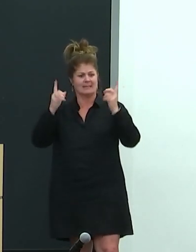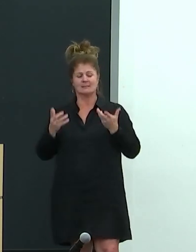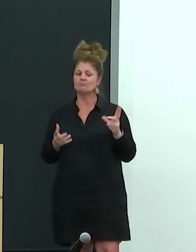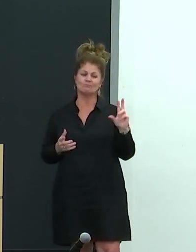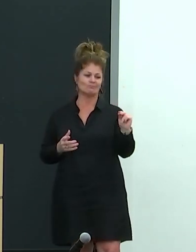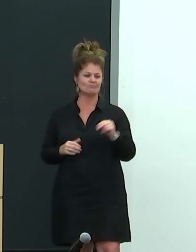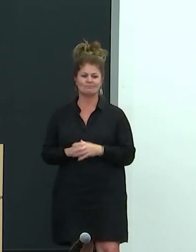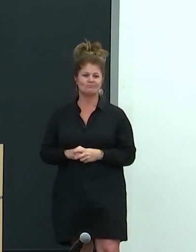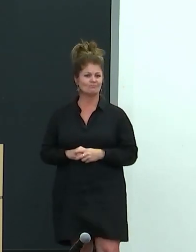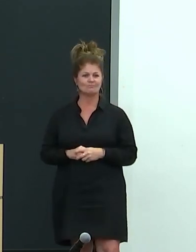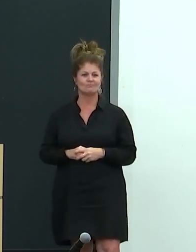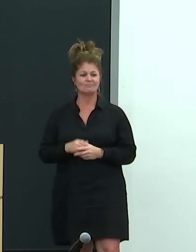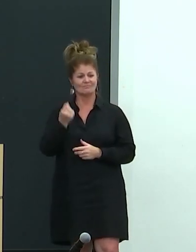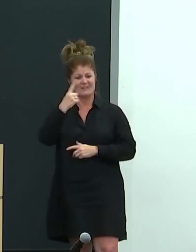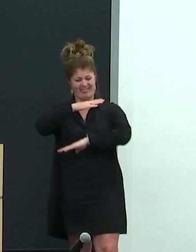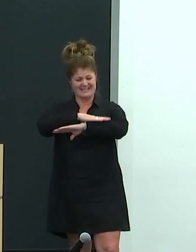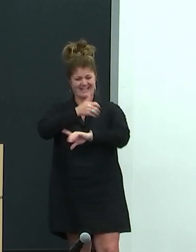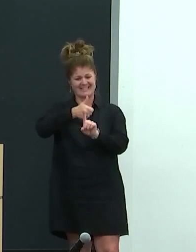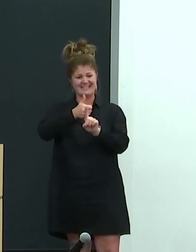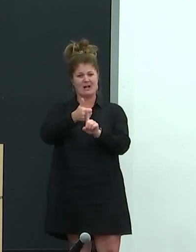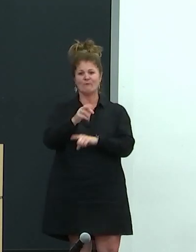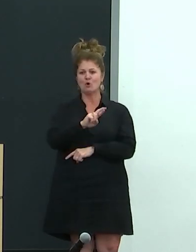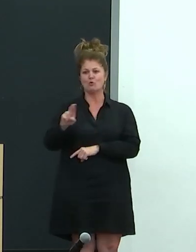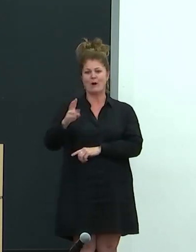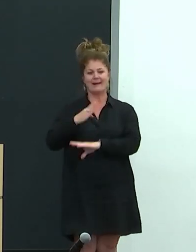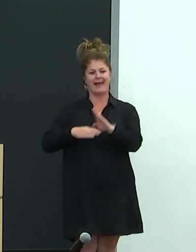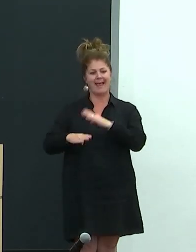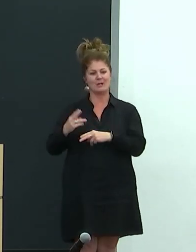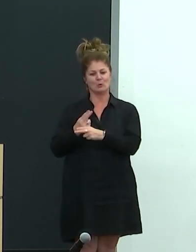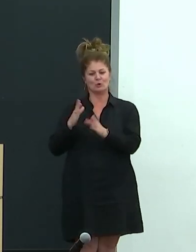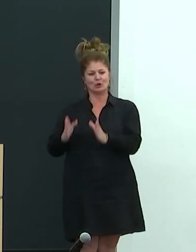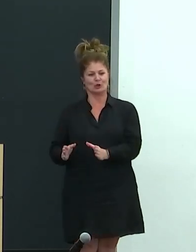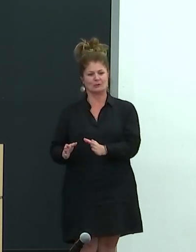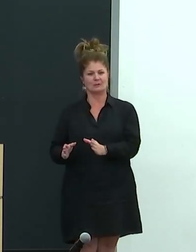It's a right-handed desk for a left-handed student.